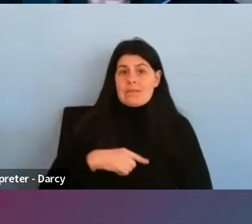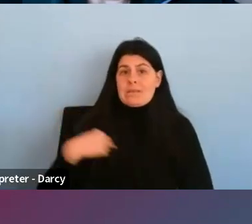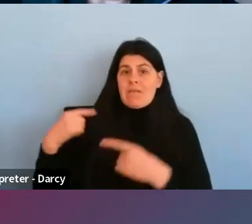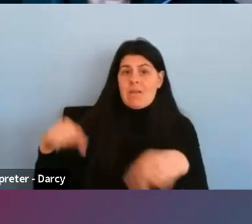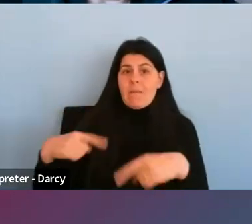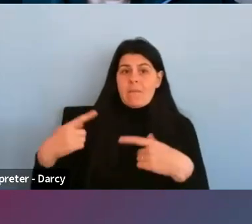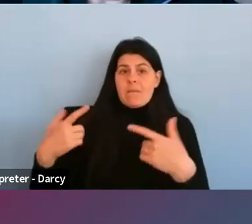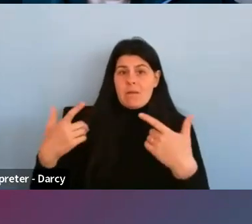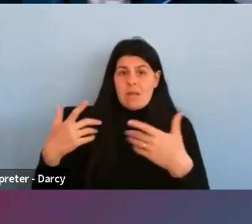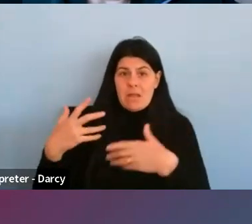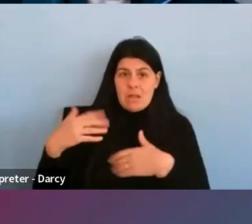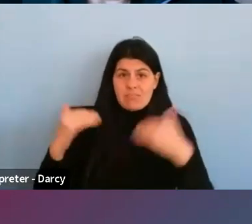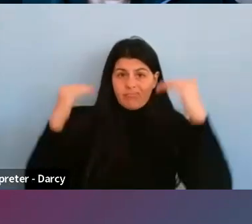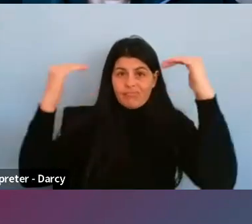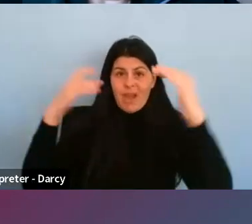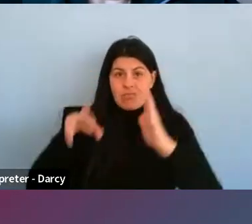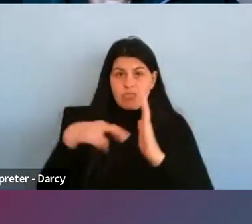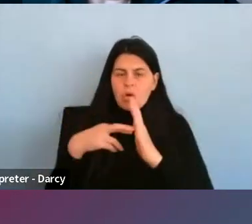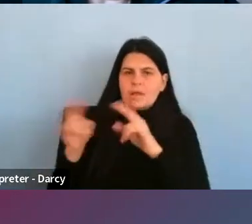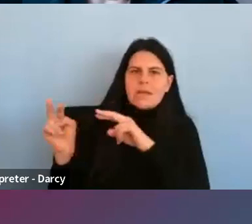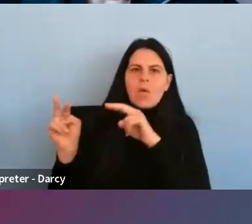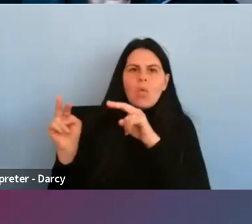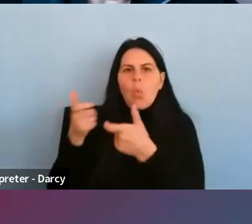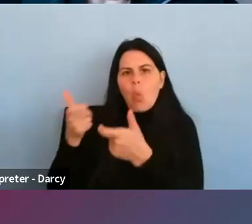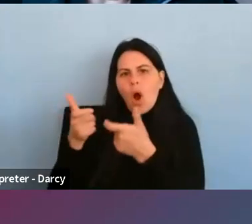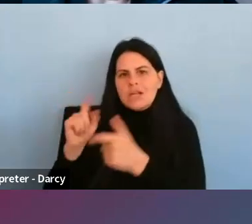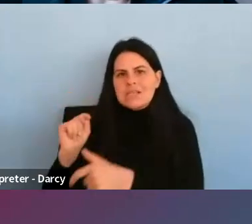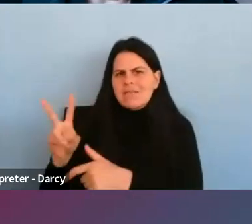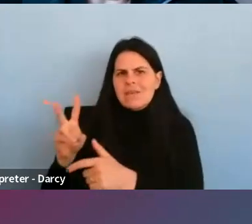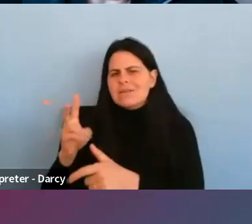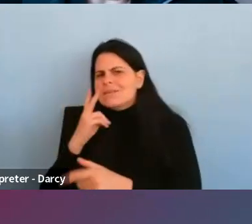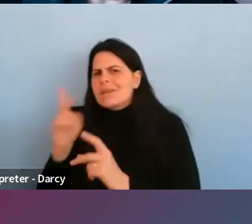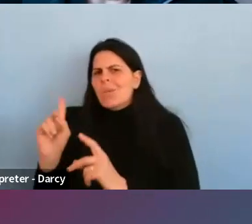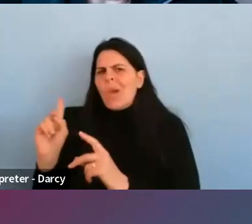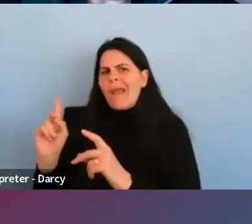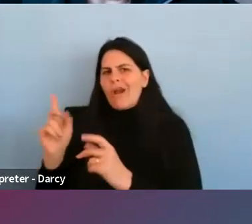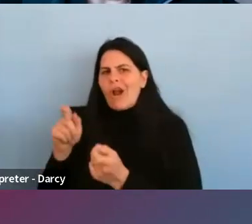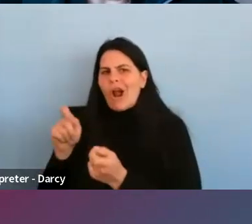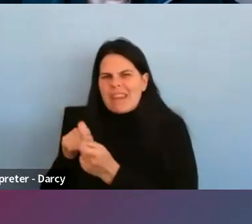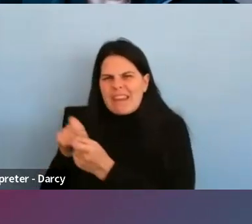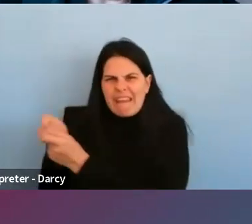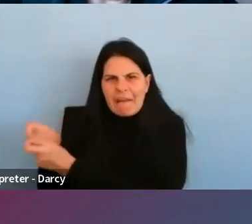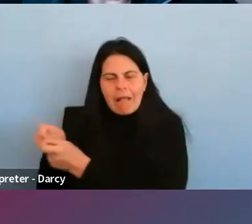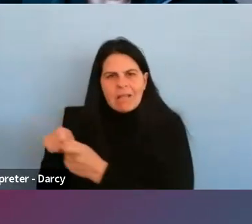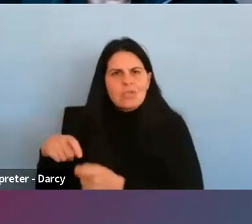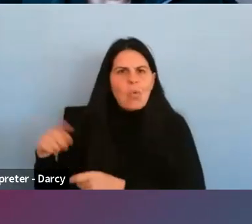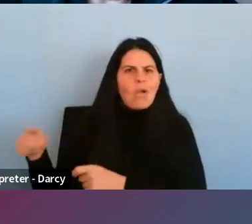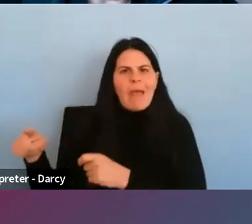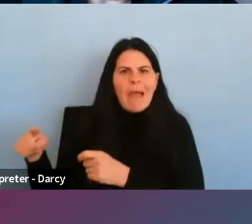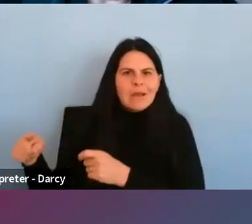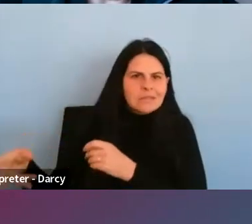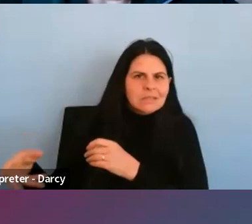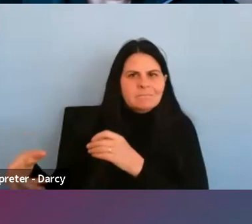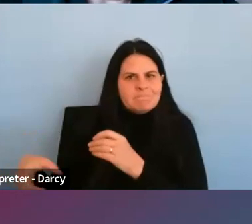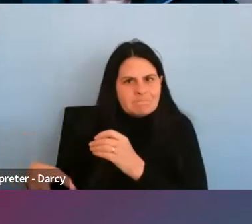for where are these, you know, nods and layers and details and scenarios being kind of woven in. So it's not always